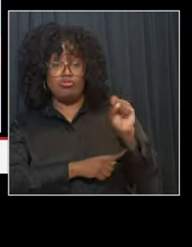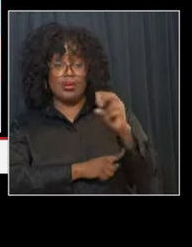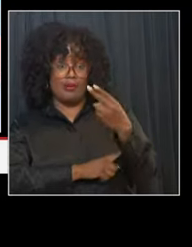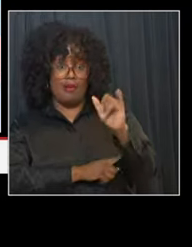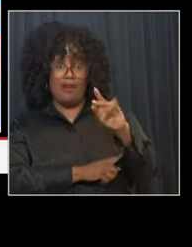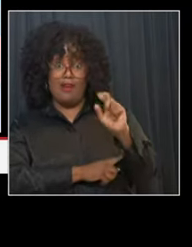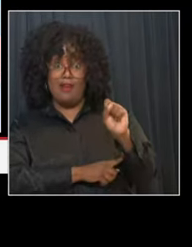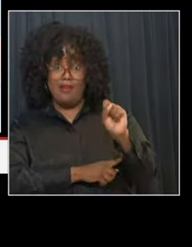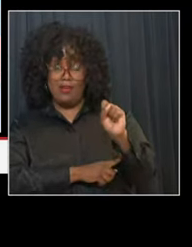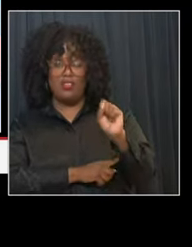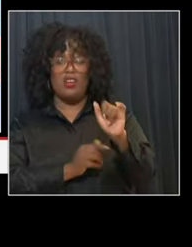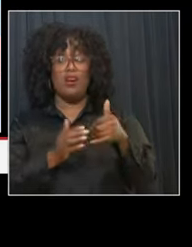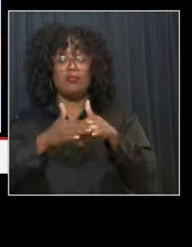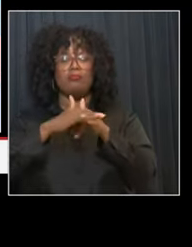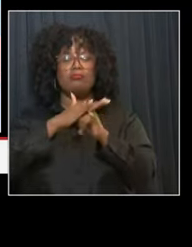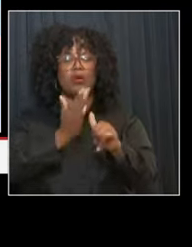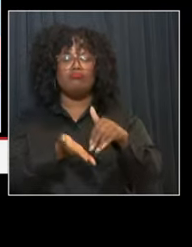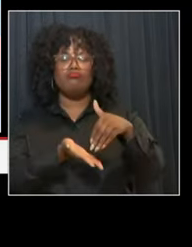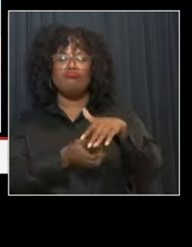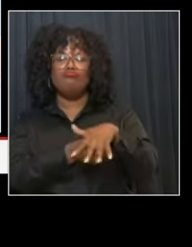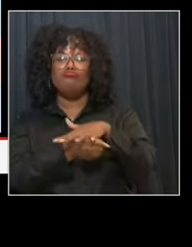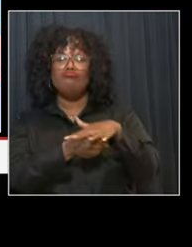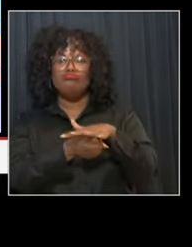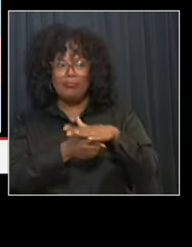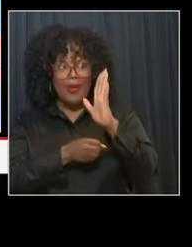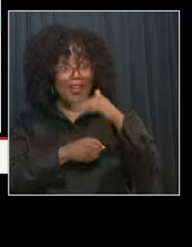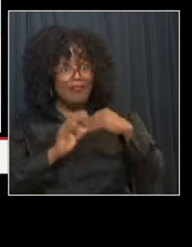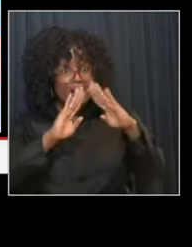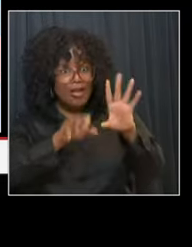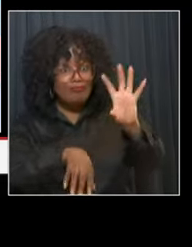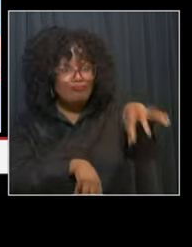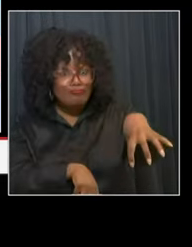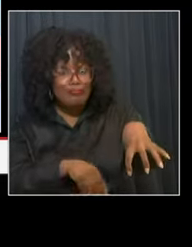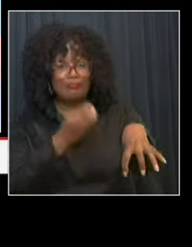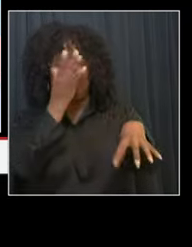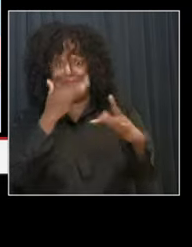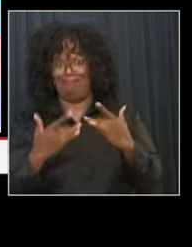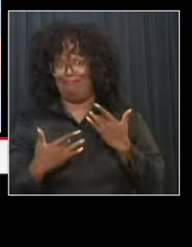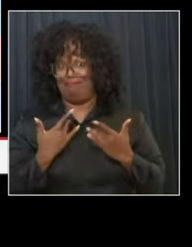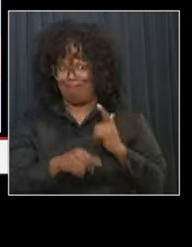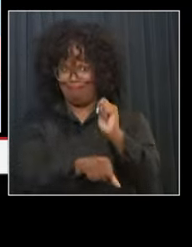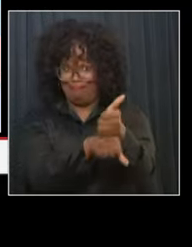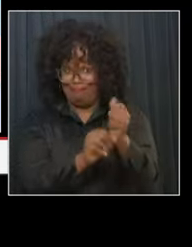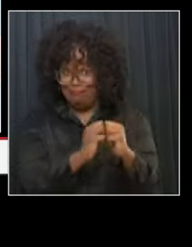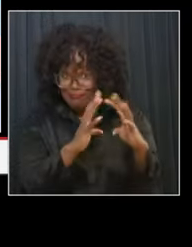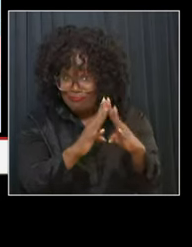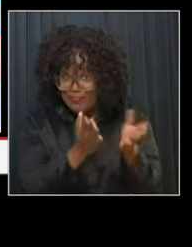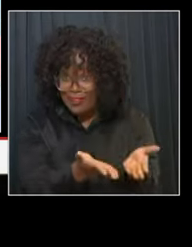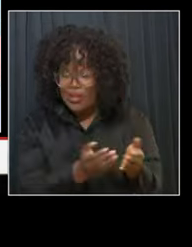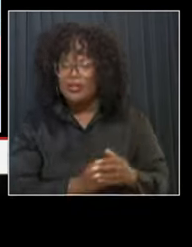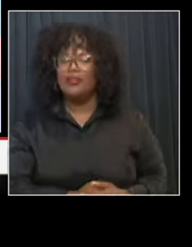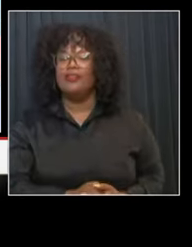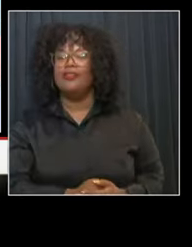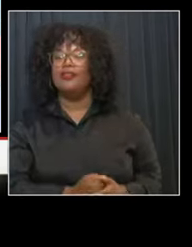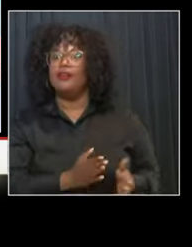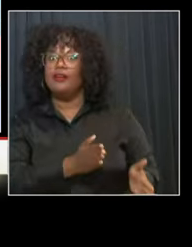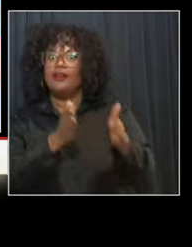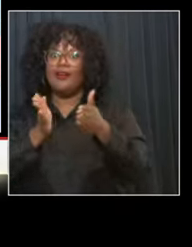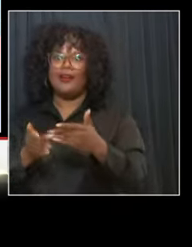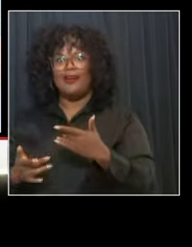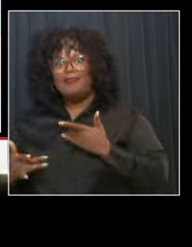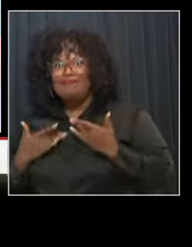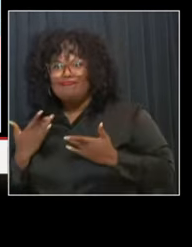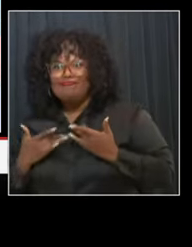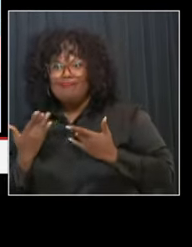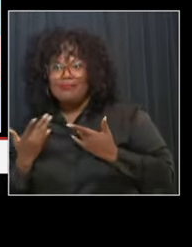will be one, thanks to this investment. We're also pleased about an increase in the FY25 Supplemental for a renovation of the